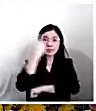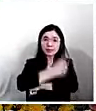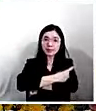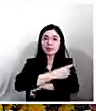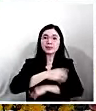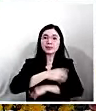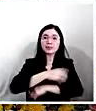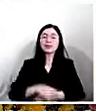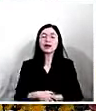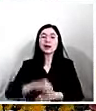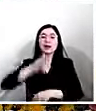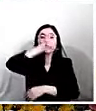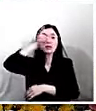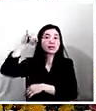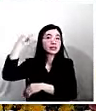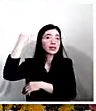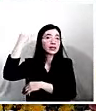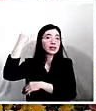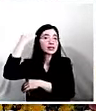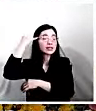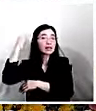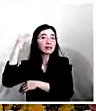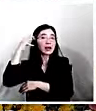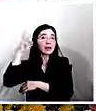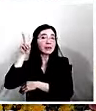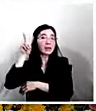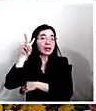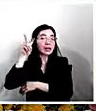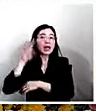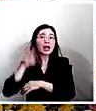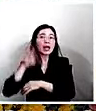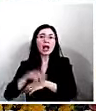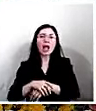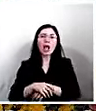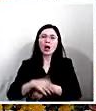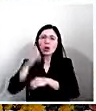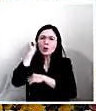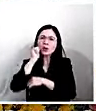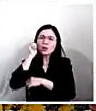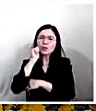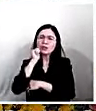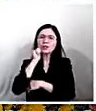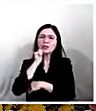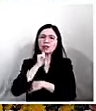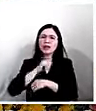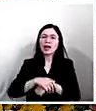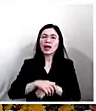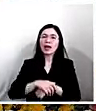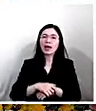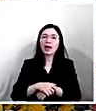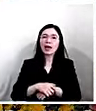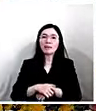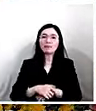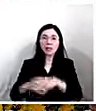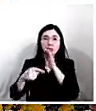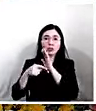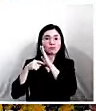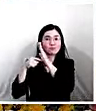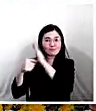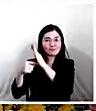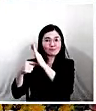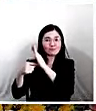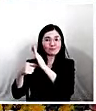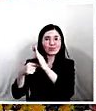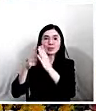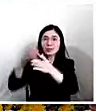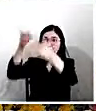John Vianney often stressed the holiness and dignity of a priest when he